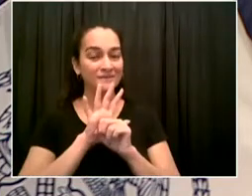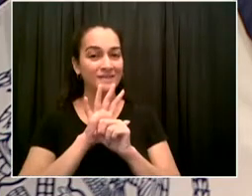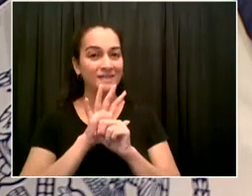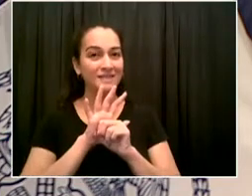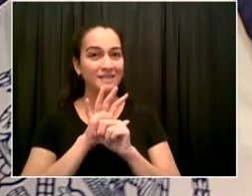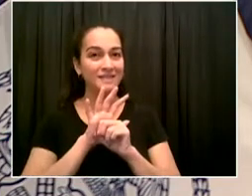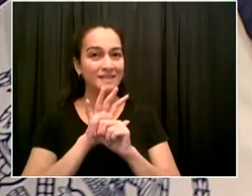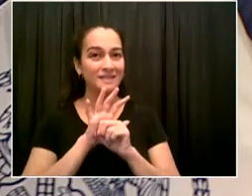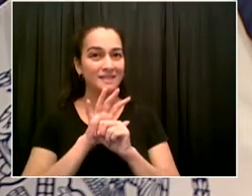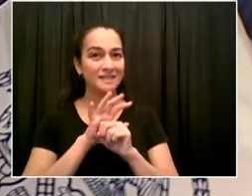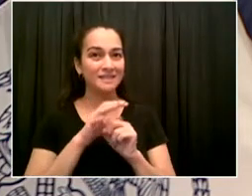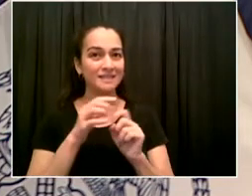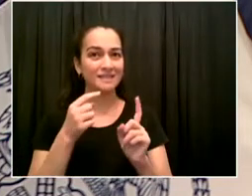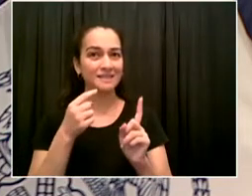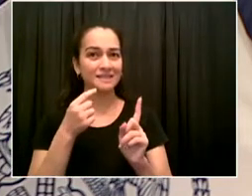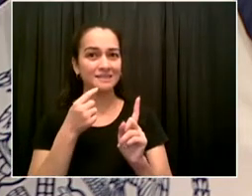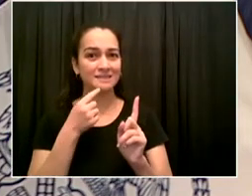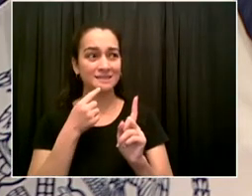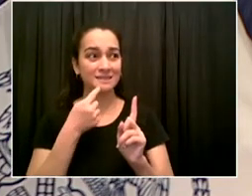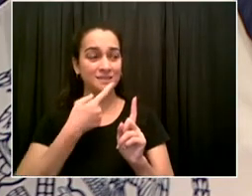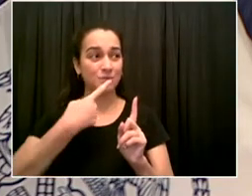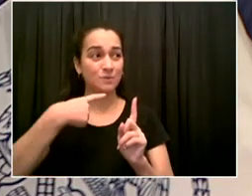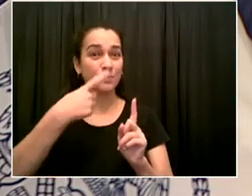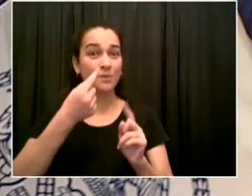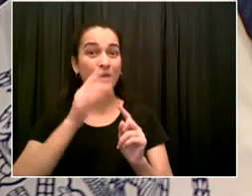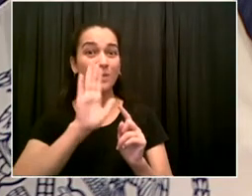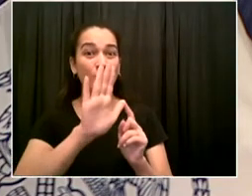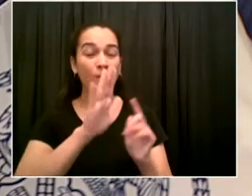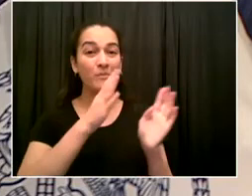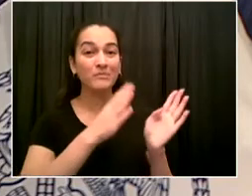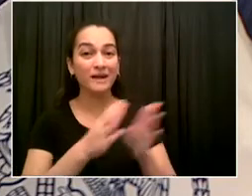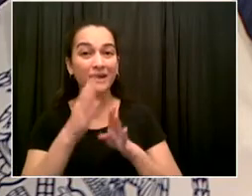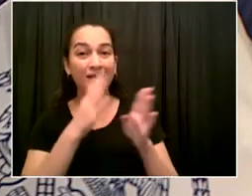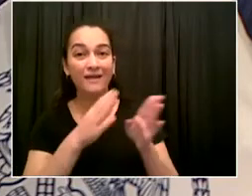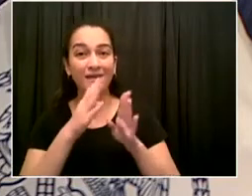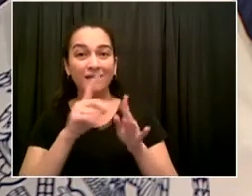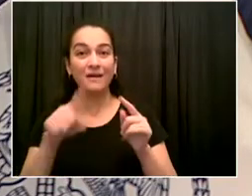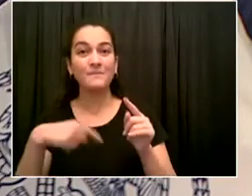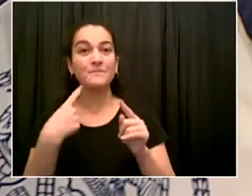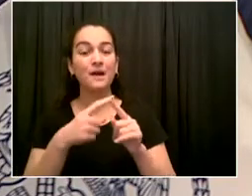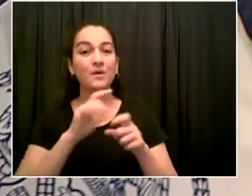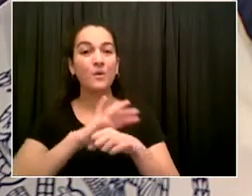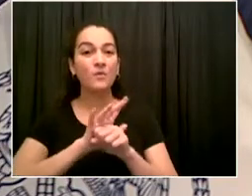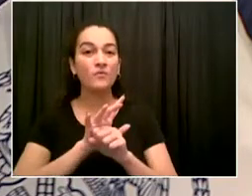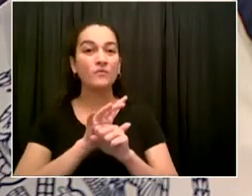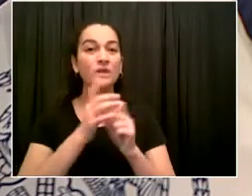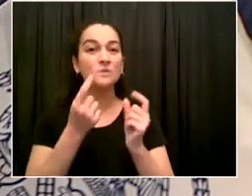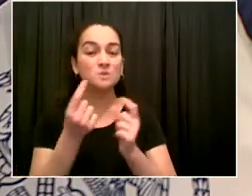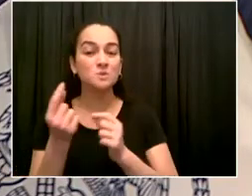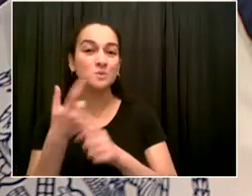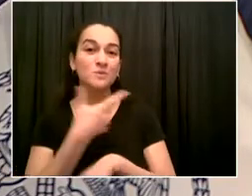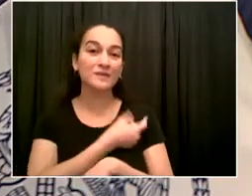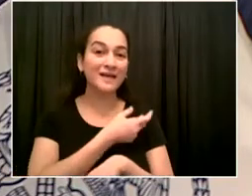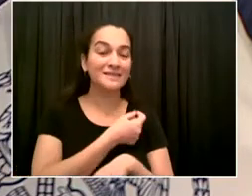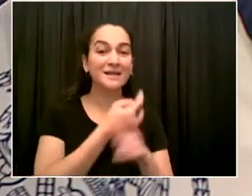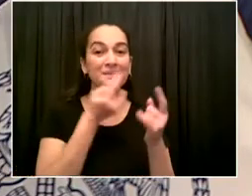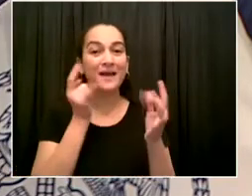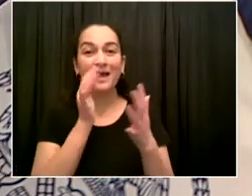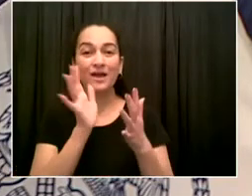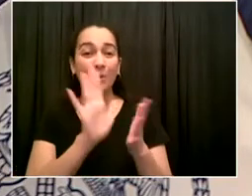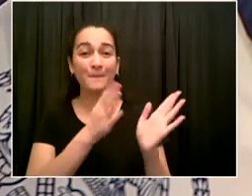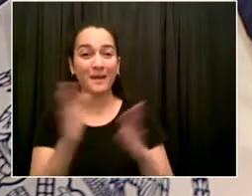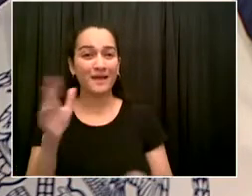the PPP well. There were expired stockpiles of PPE, and that, you know, the